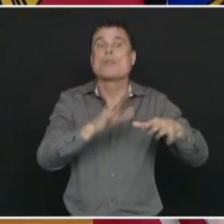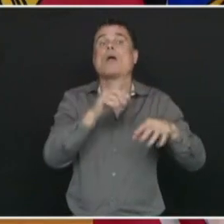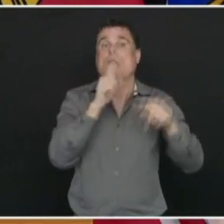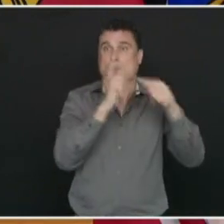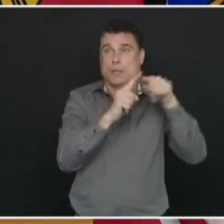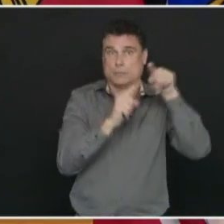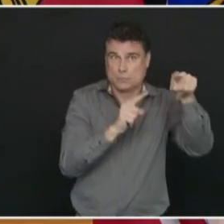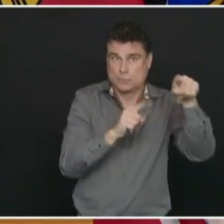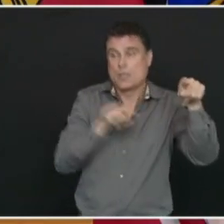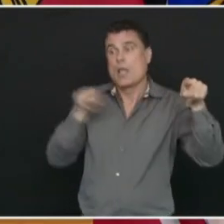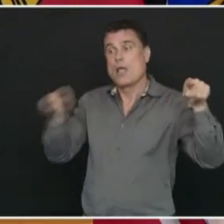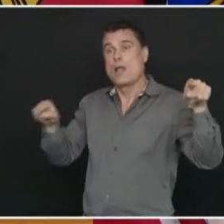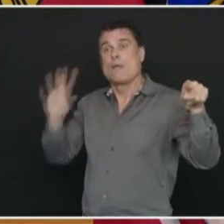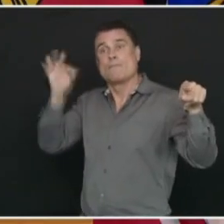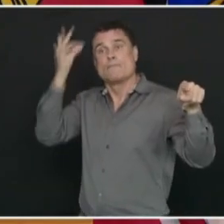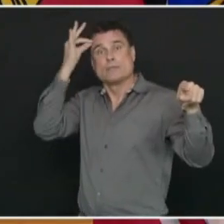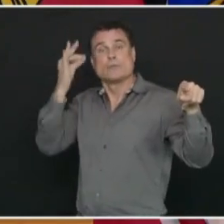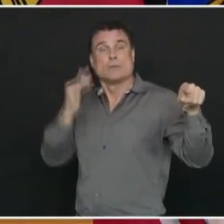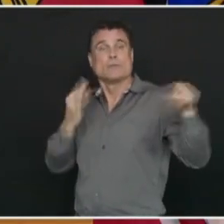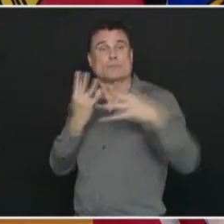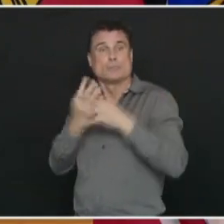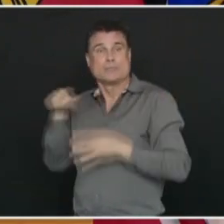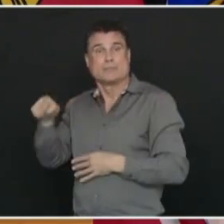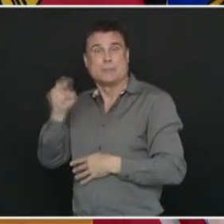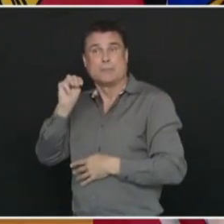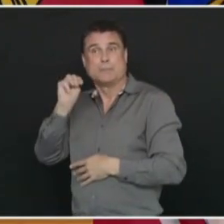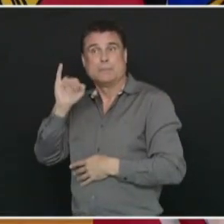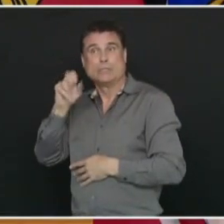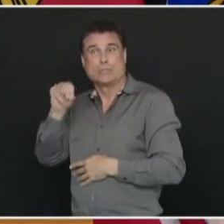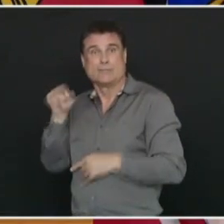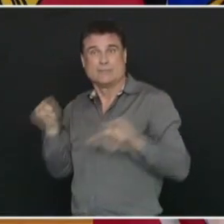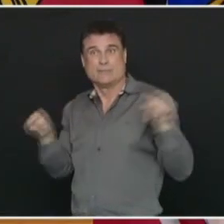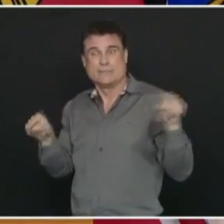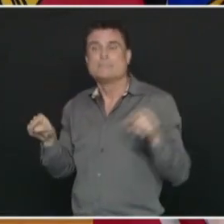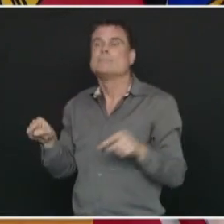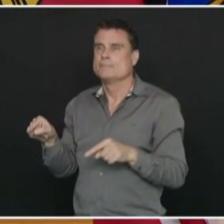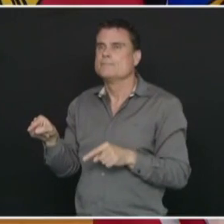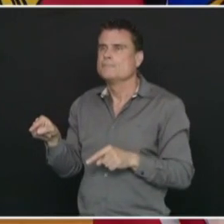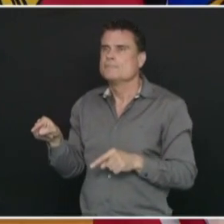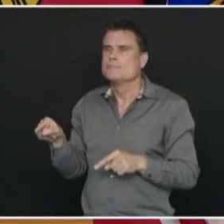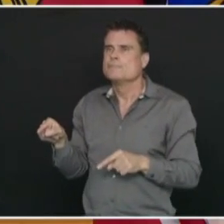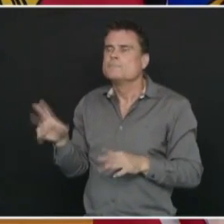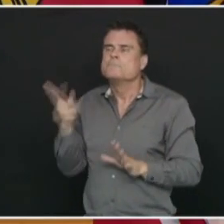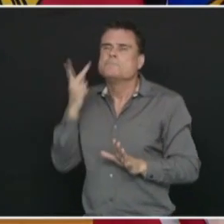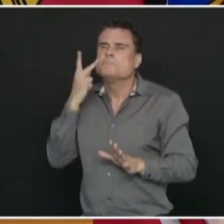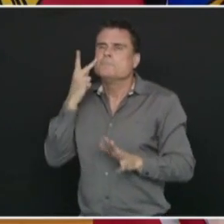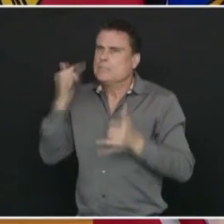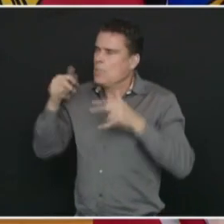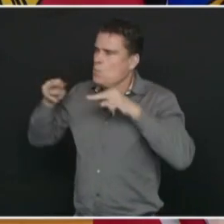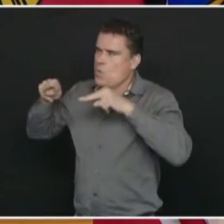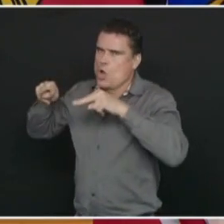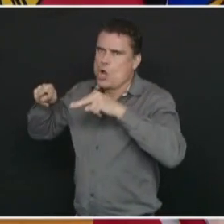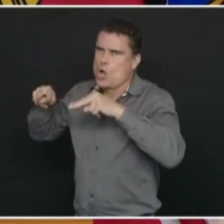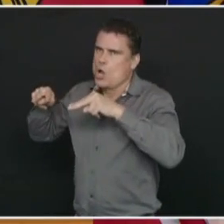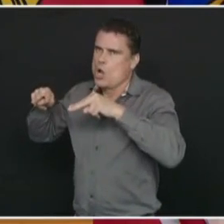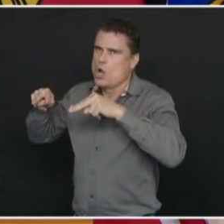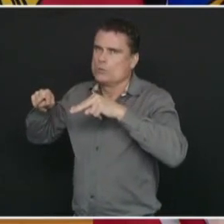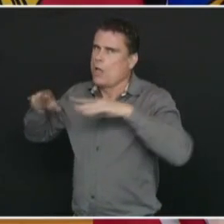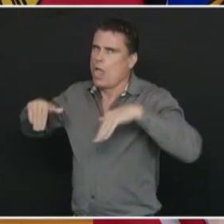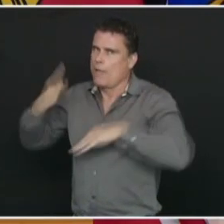calls even yesterday, lengthy calls, making sure that we have all of these things coordinated. So I think we're